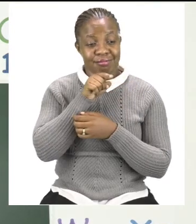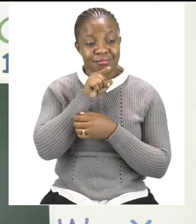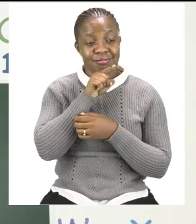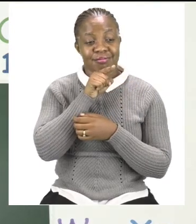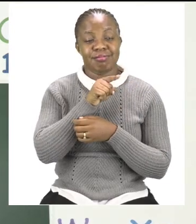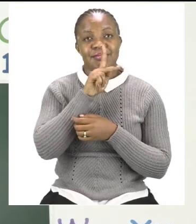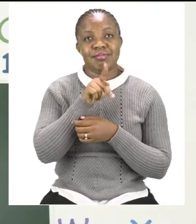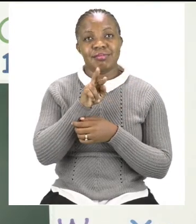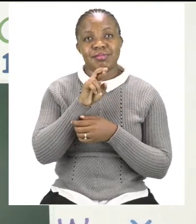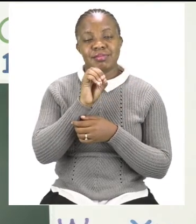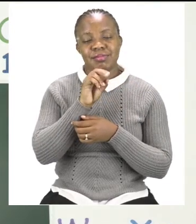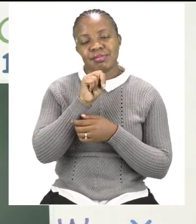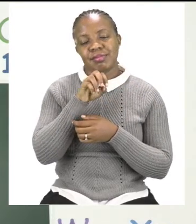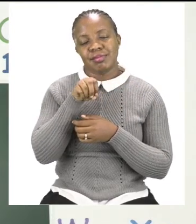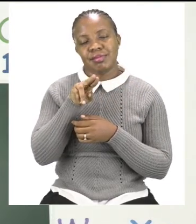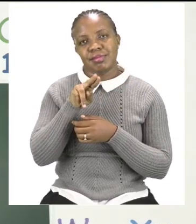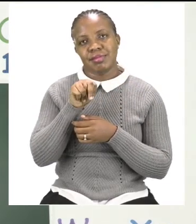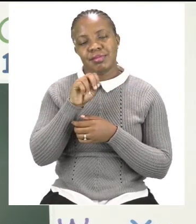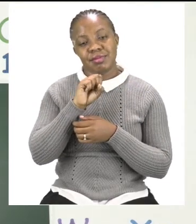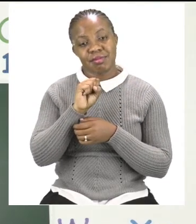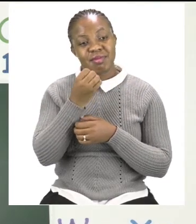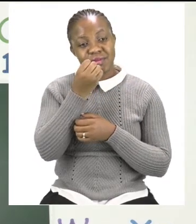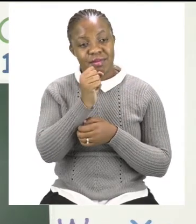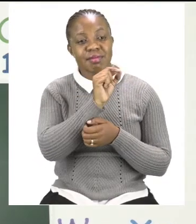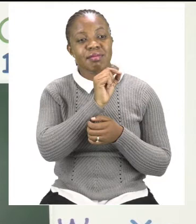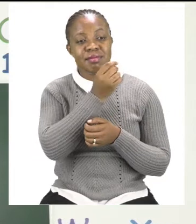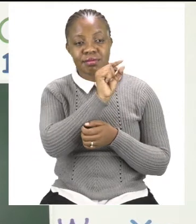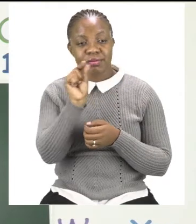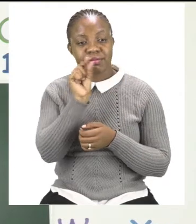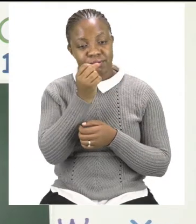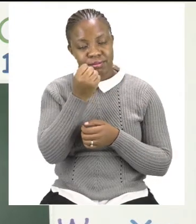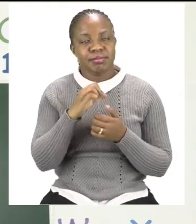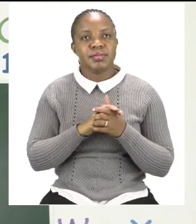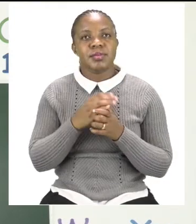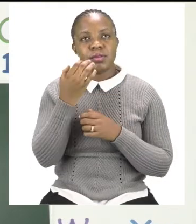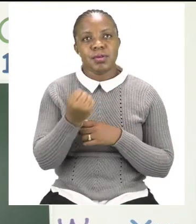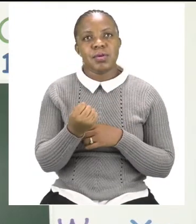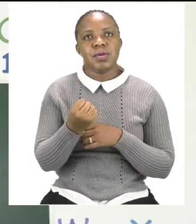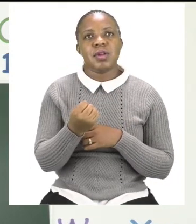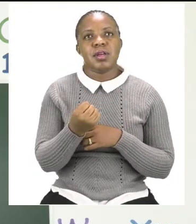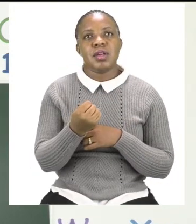them. Let me say them again. We have me, he,